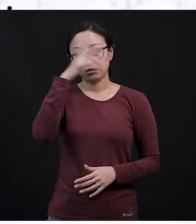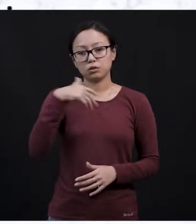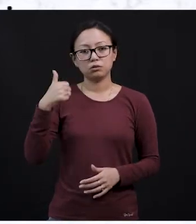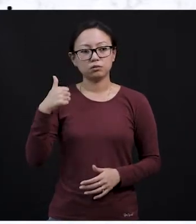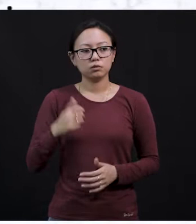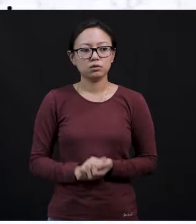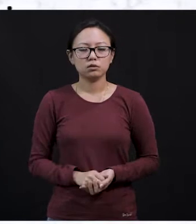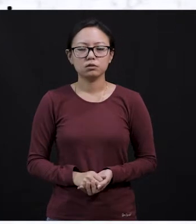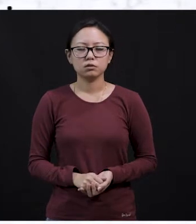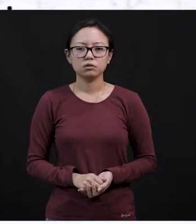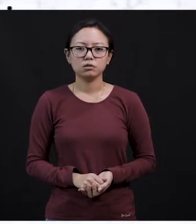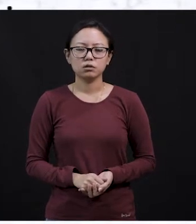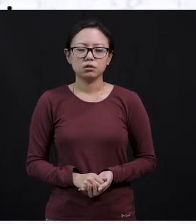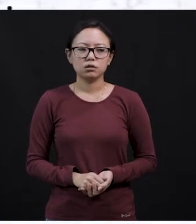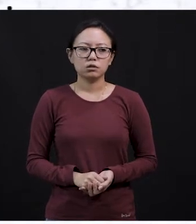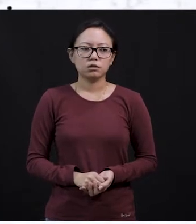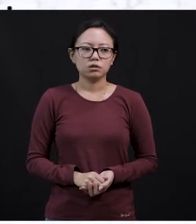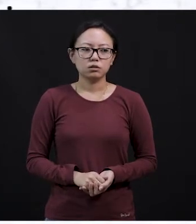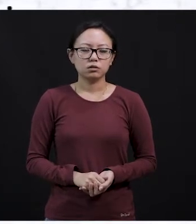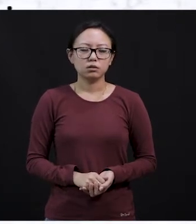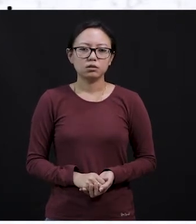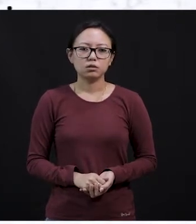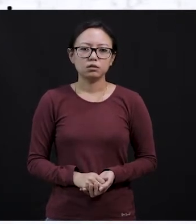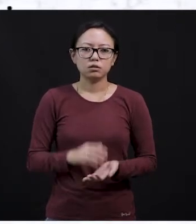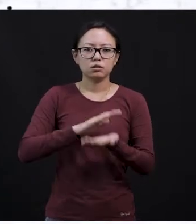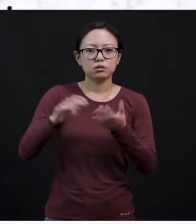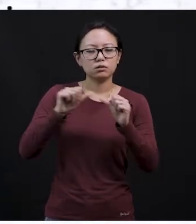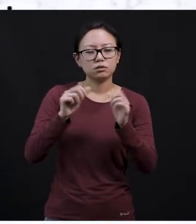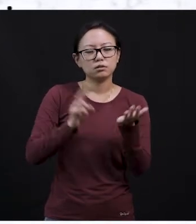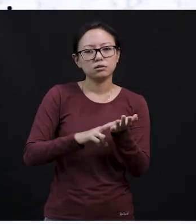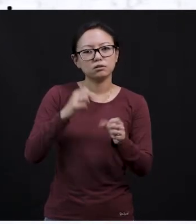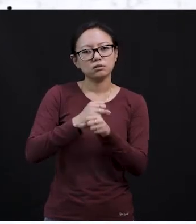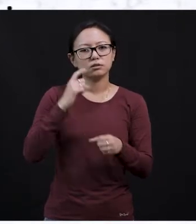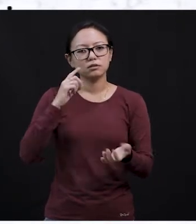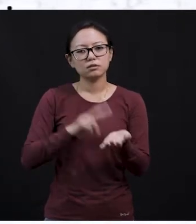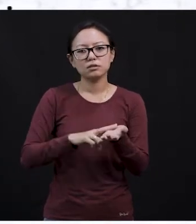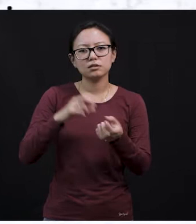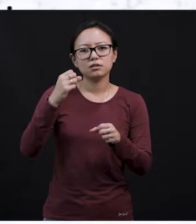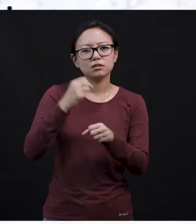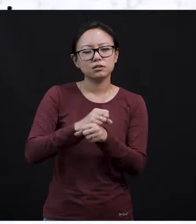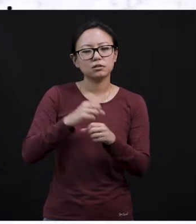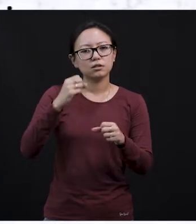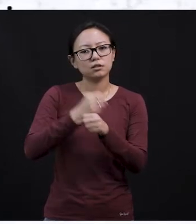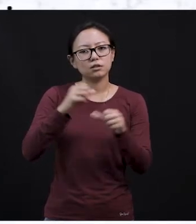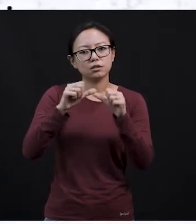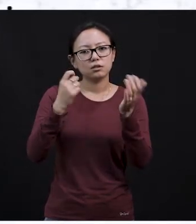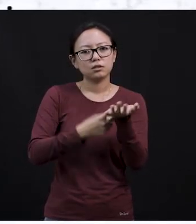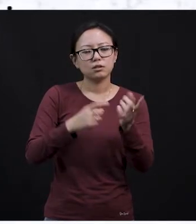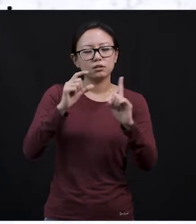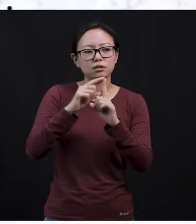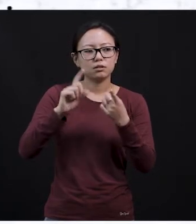means except for these, there are also Hanging Garden, the Zoo, the Art Gallery, and the Victoria